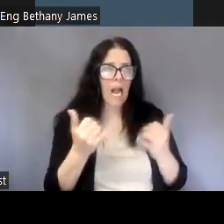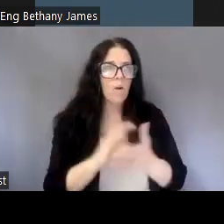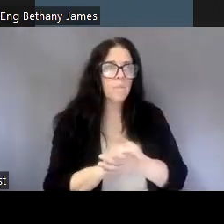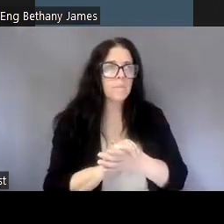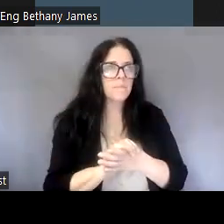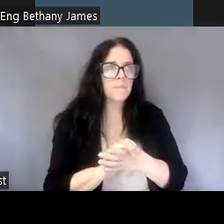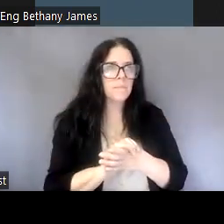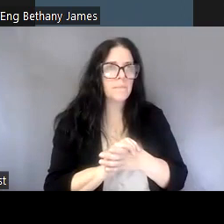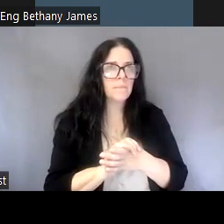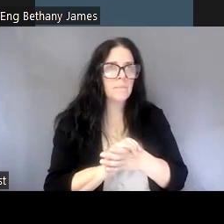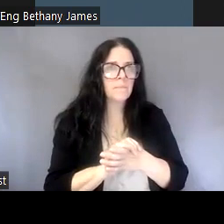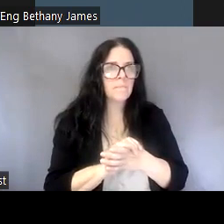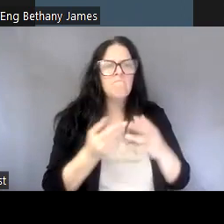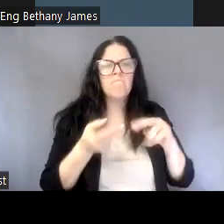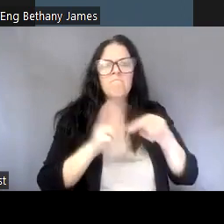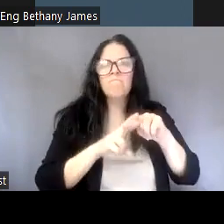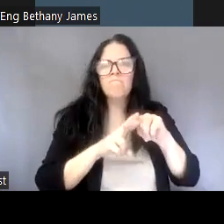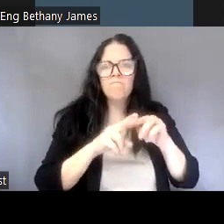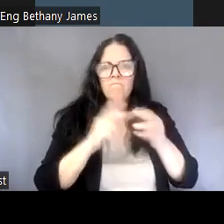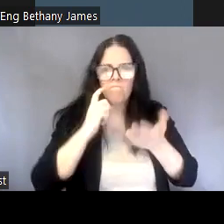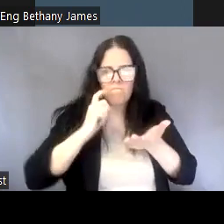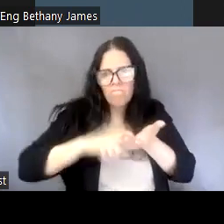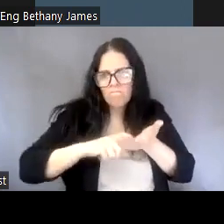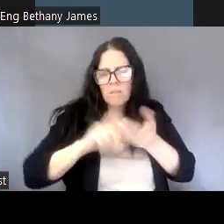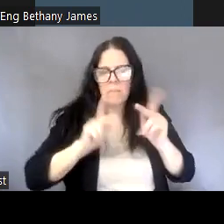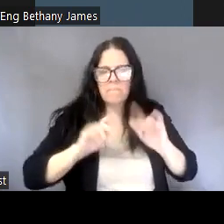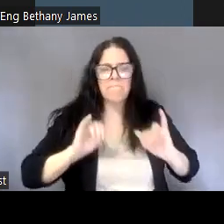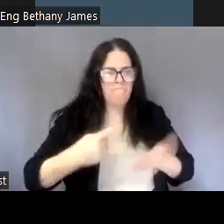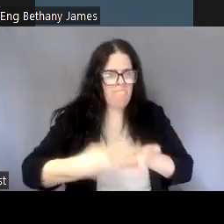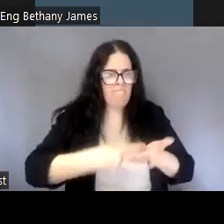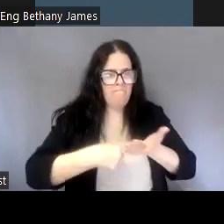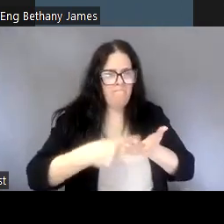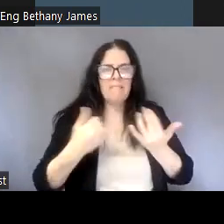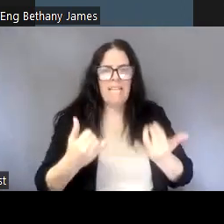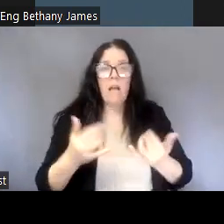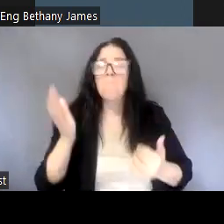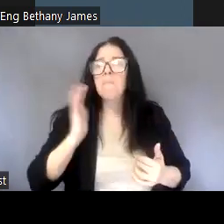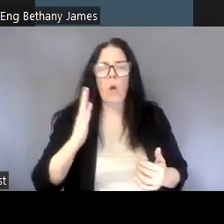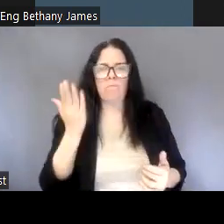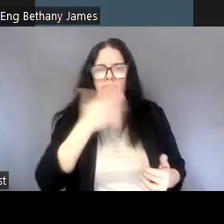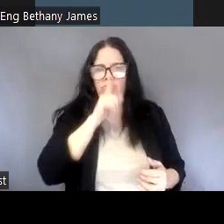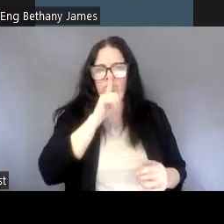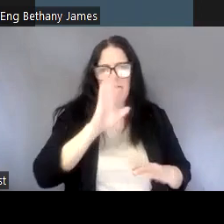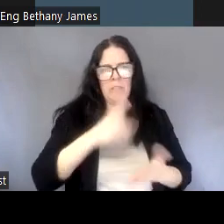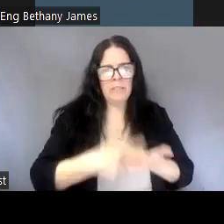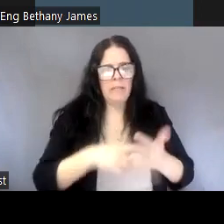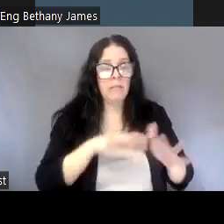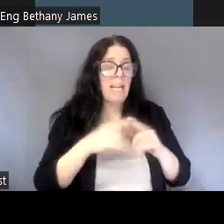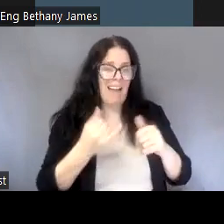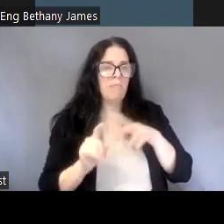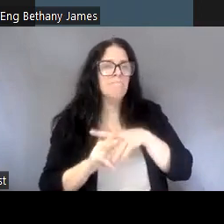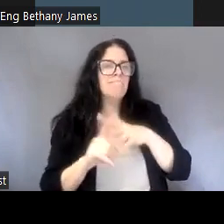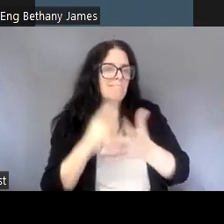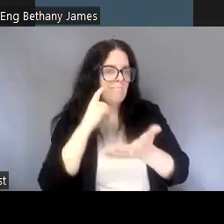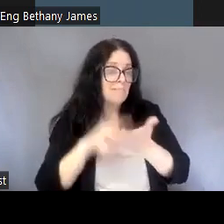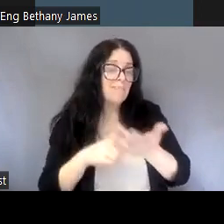are talking about it now. It's a big thing. We're seeing it at work. We're seeing increased